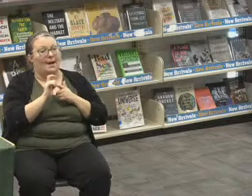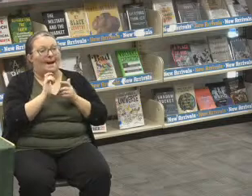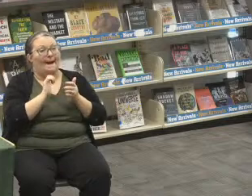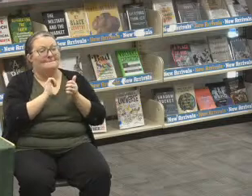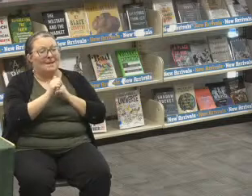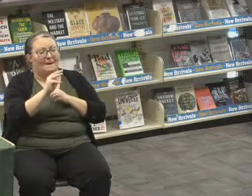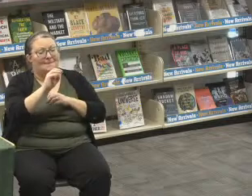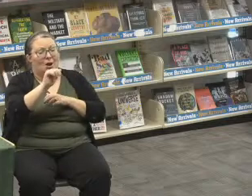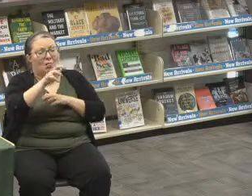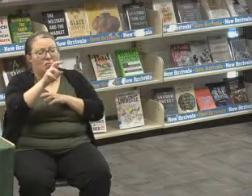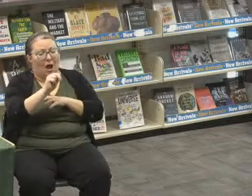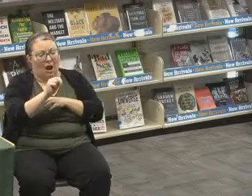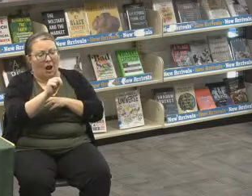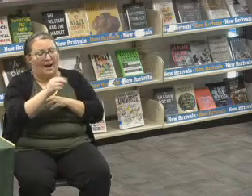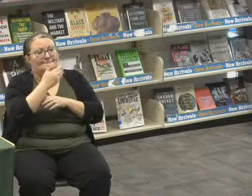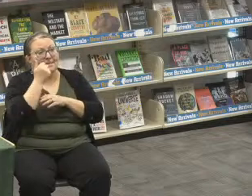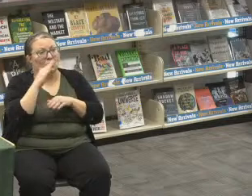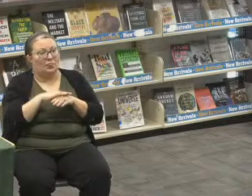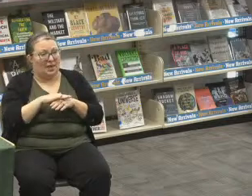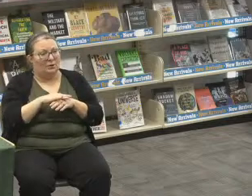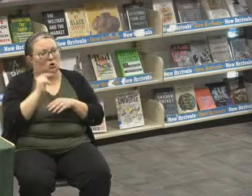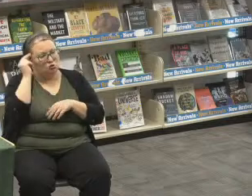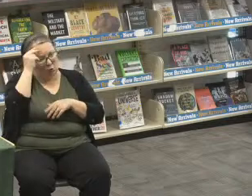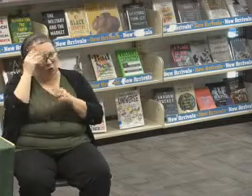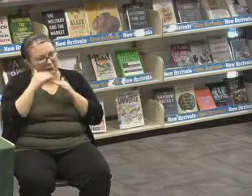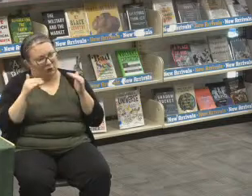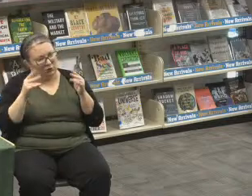than maybe the neurodiverse person would.